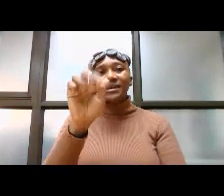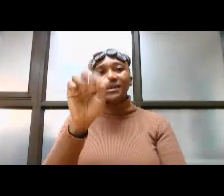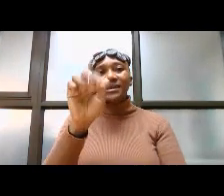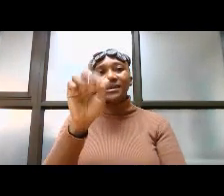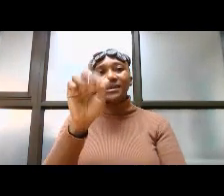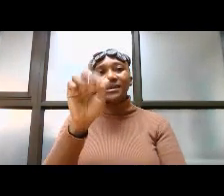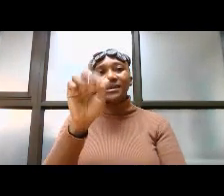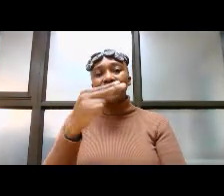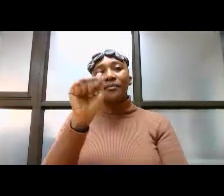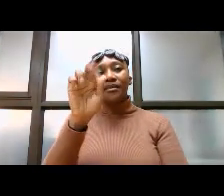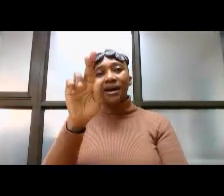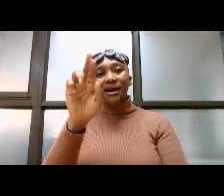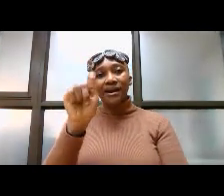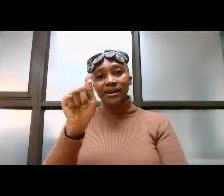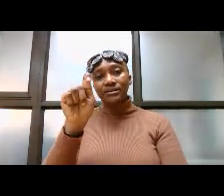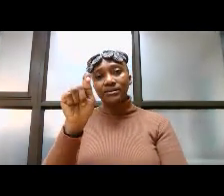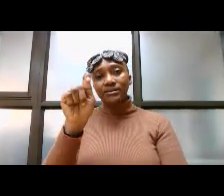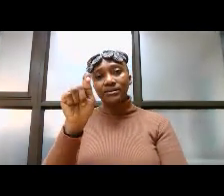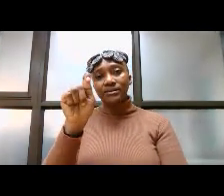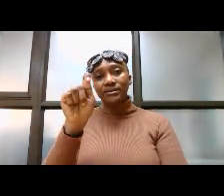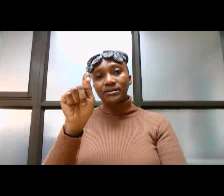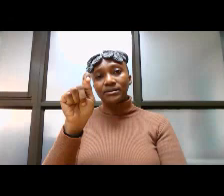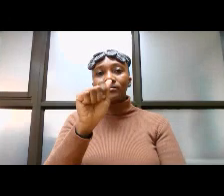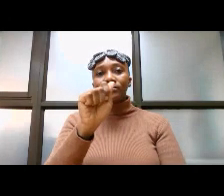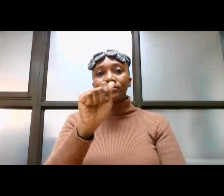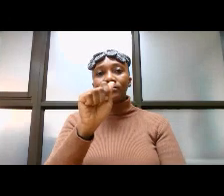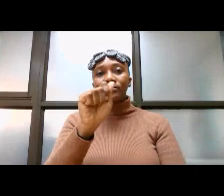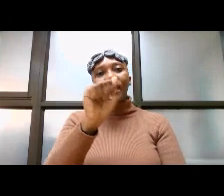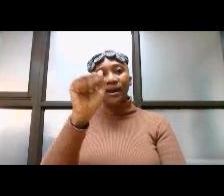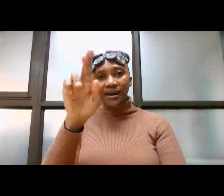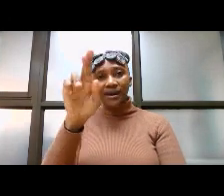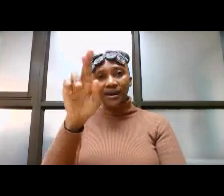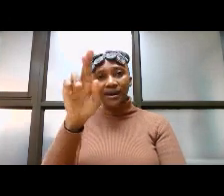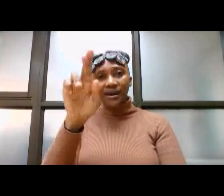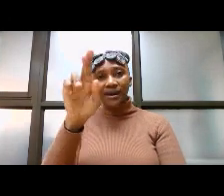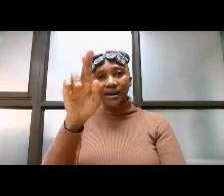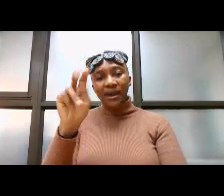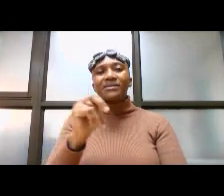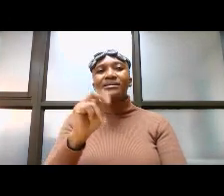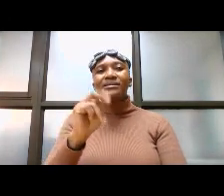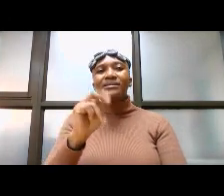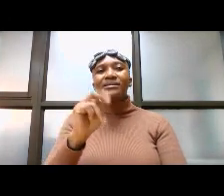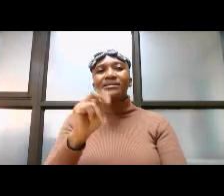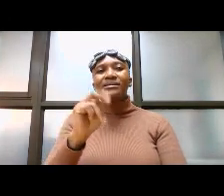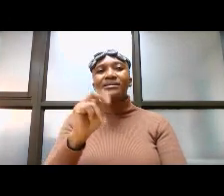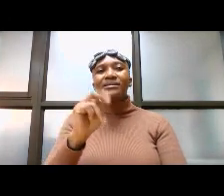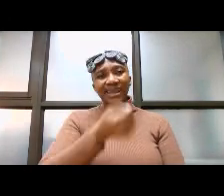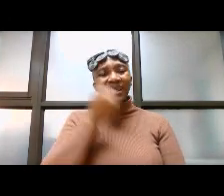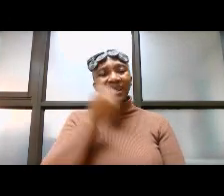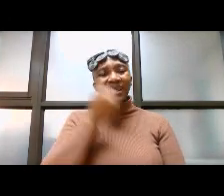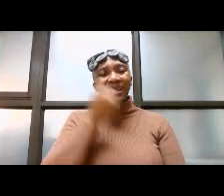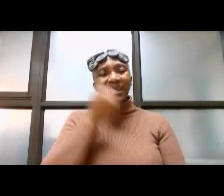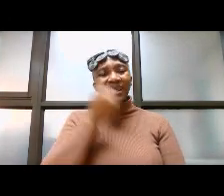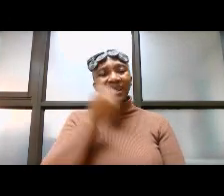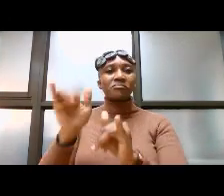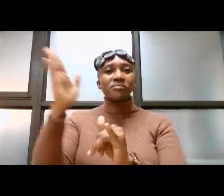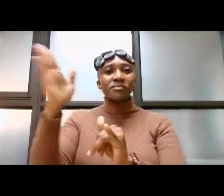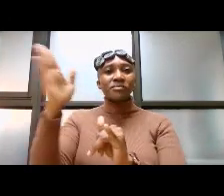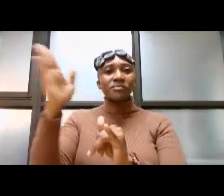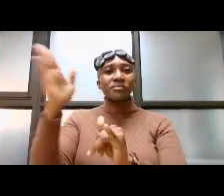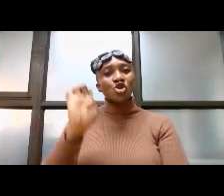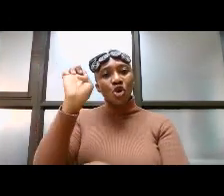Sarah Bachman, yes. The lady who was taken from South Africa and taken to Europe, and she was